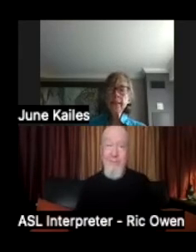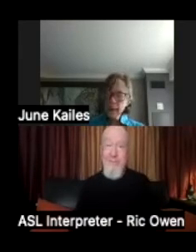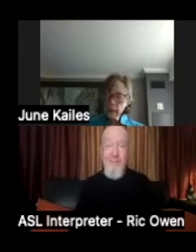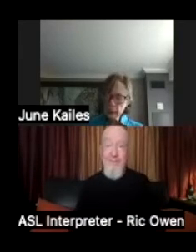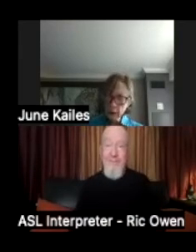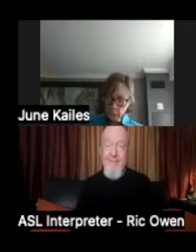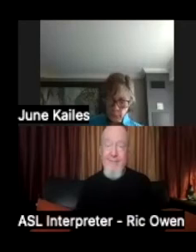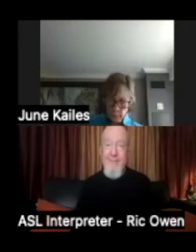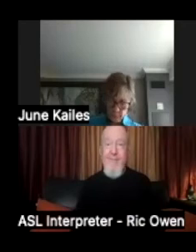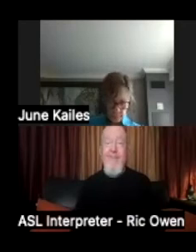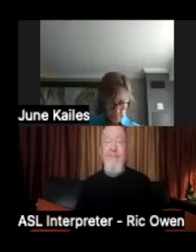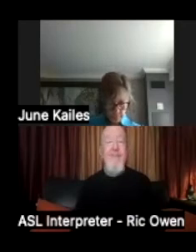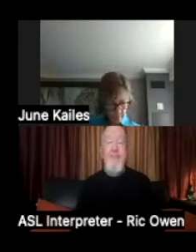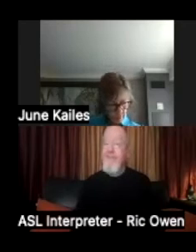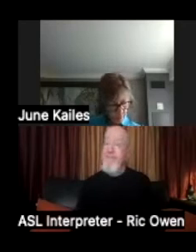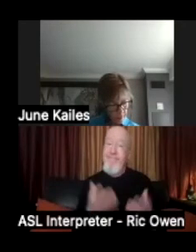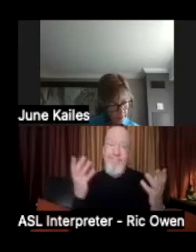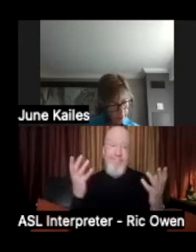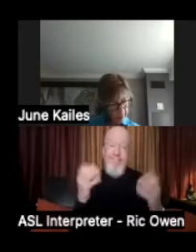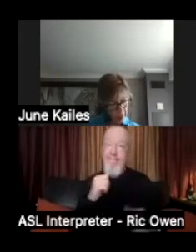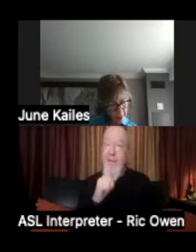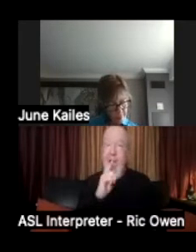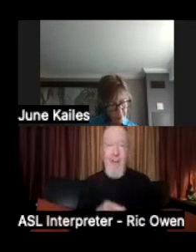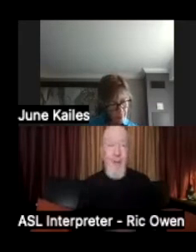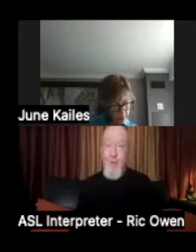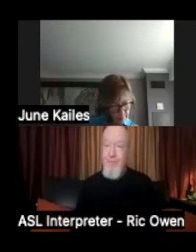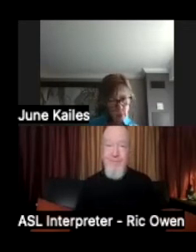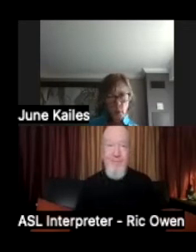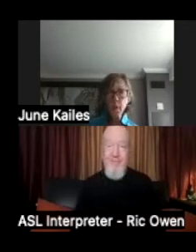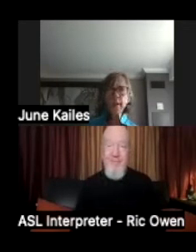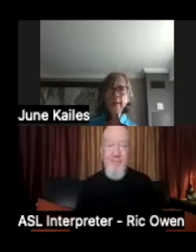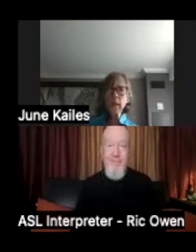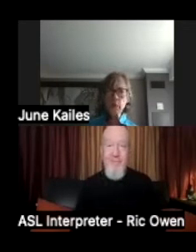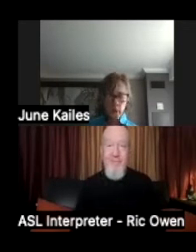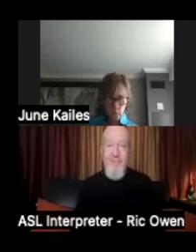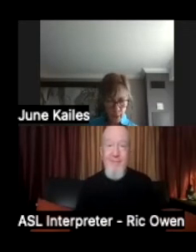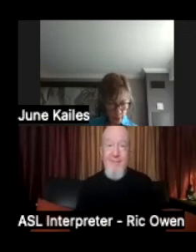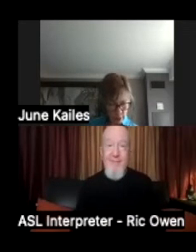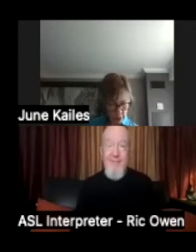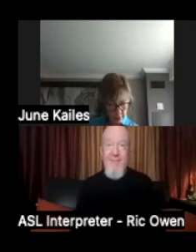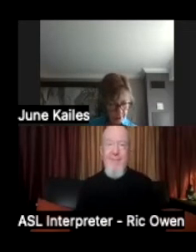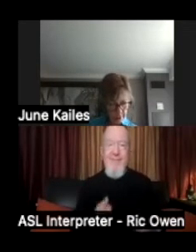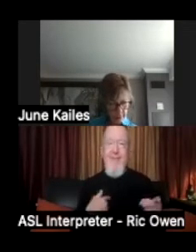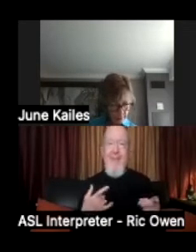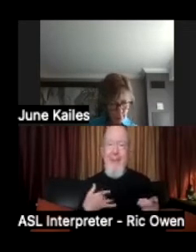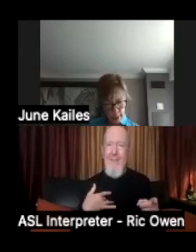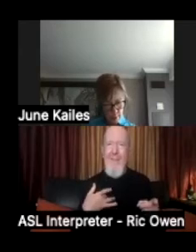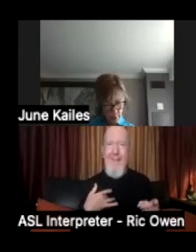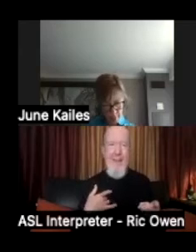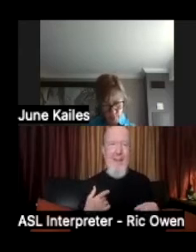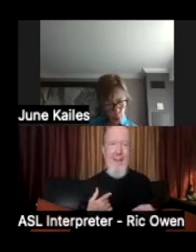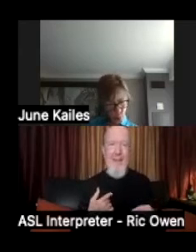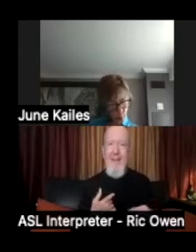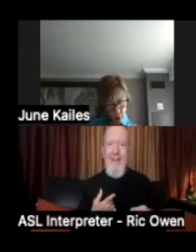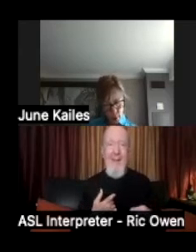It is not true. I mean, I probably have broken a Guinness Book of Records if somebody goes